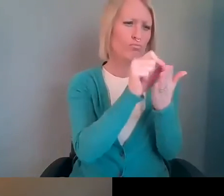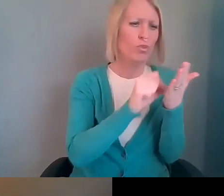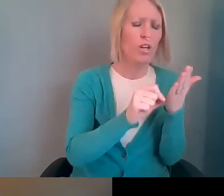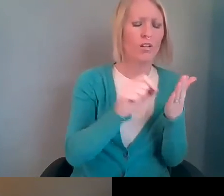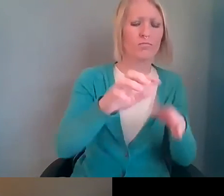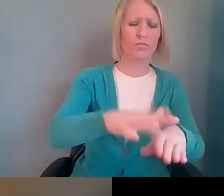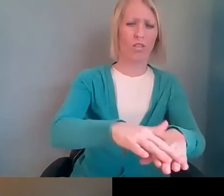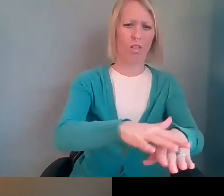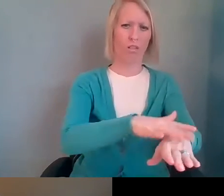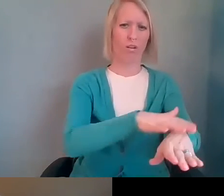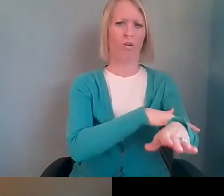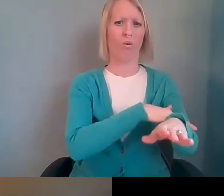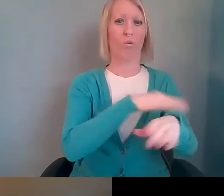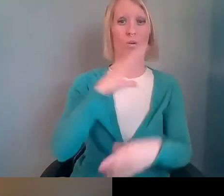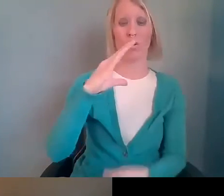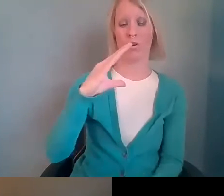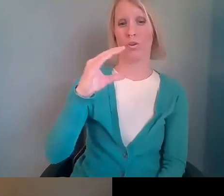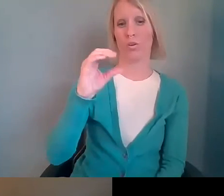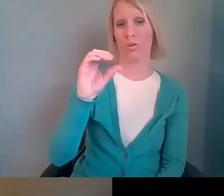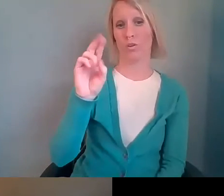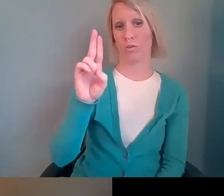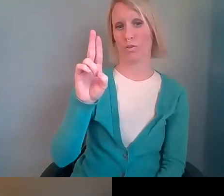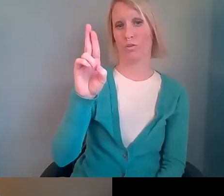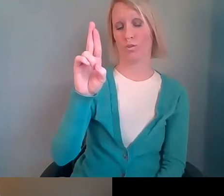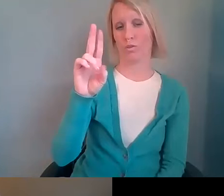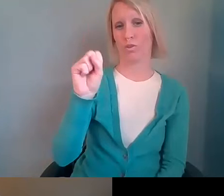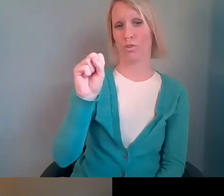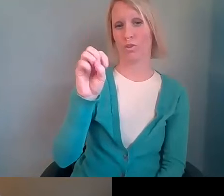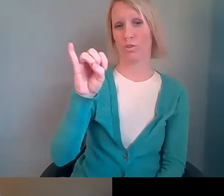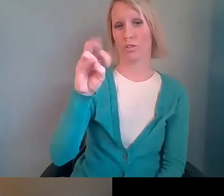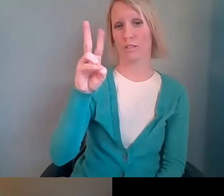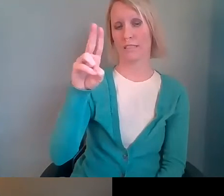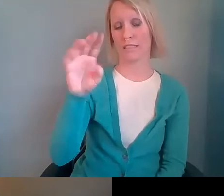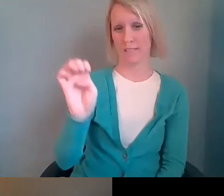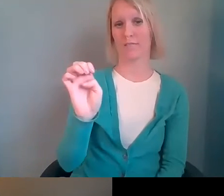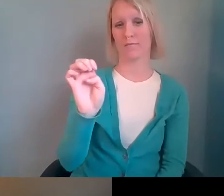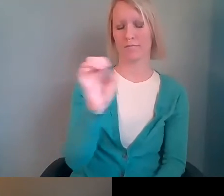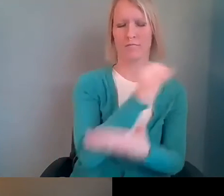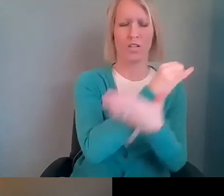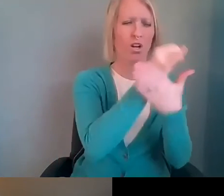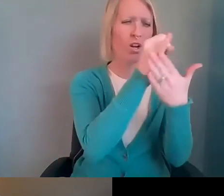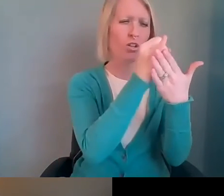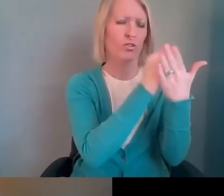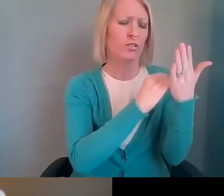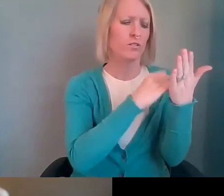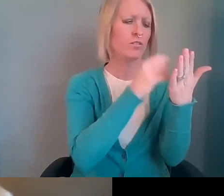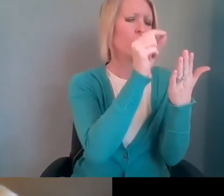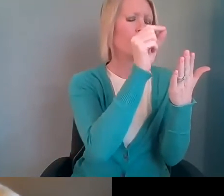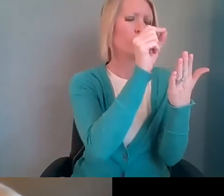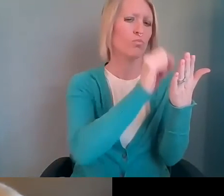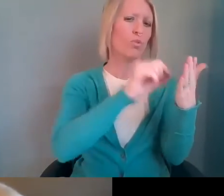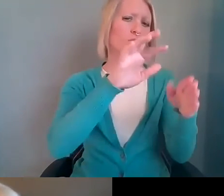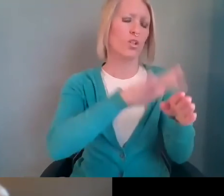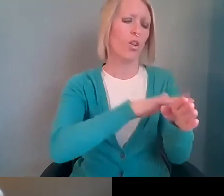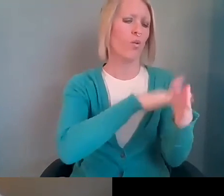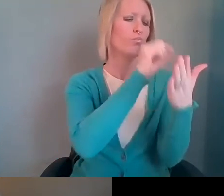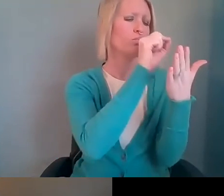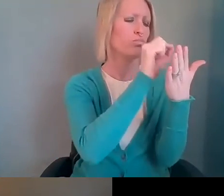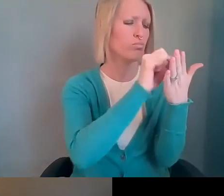cursive. And so I try to make that as artistic as possible. And so I go slowly to do